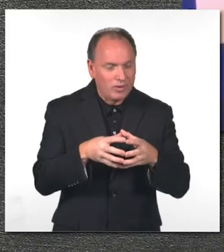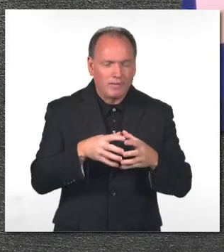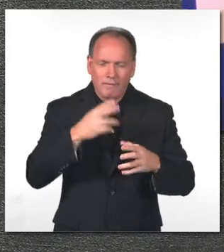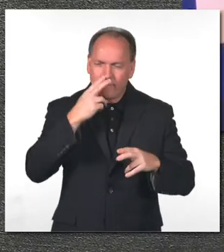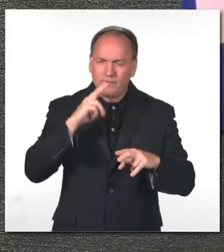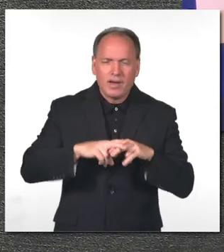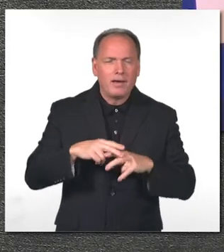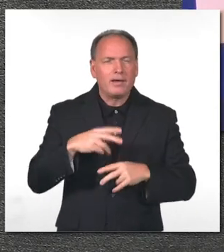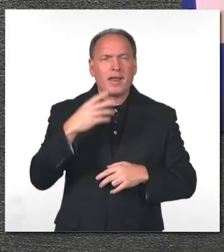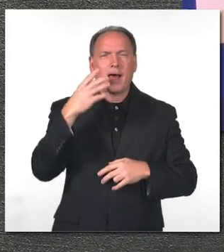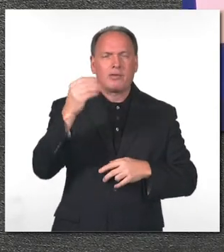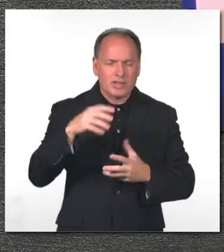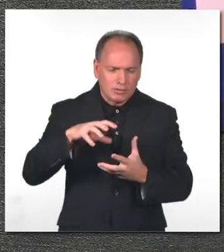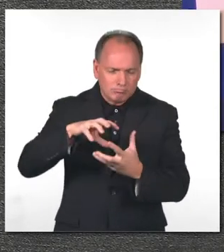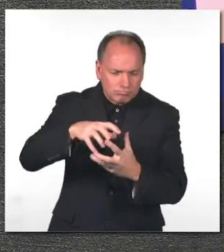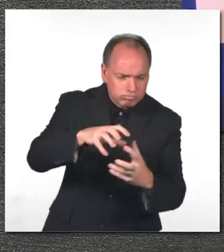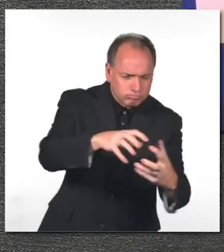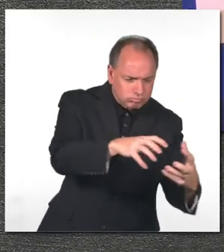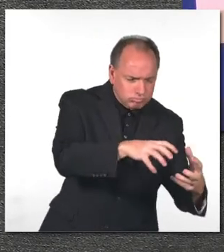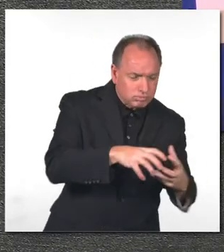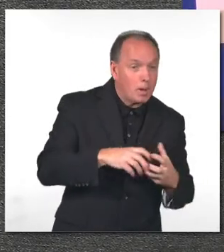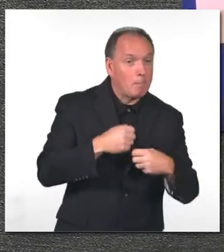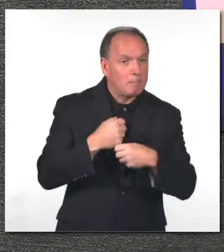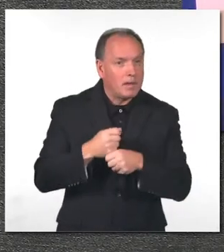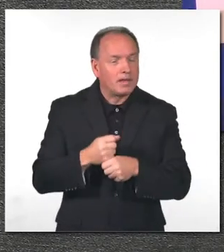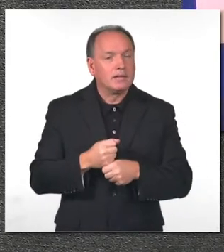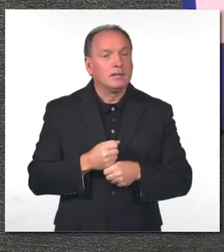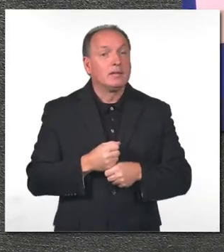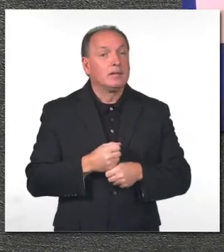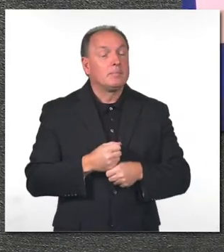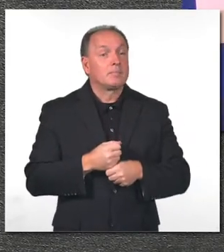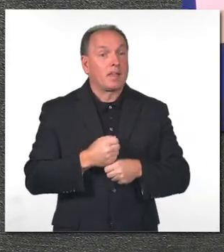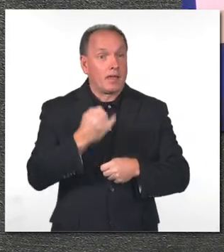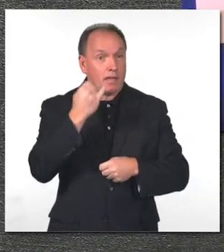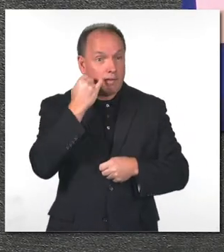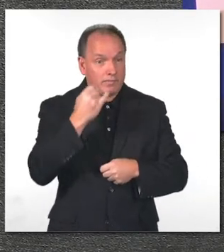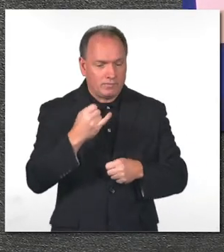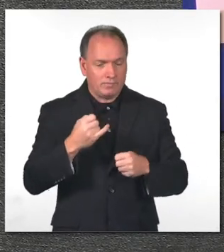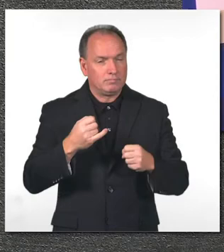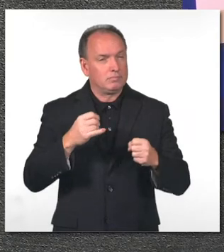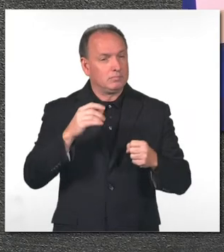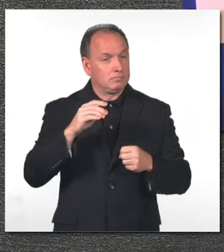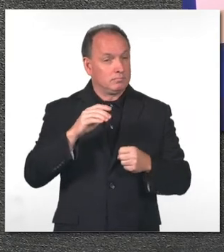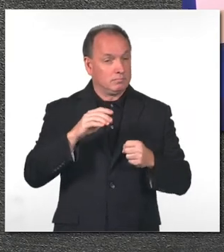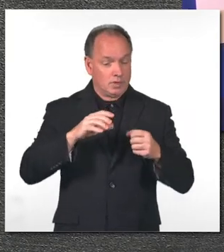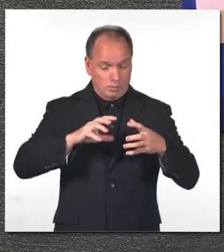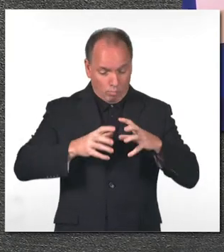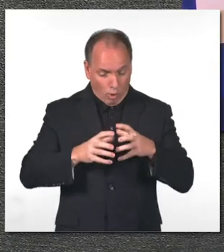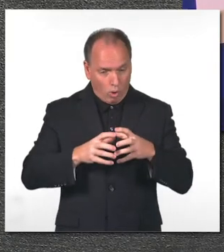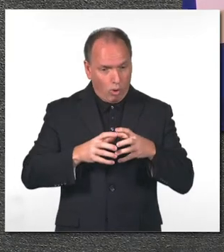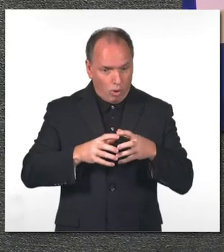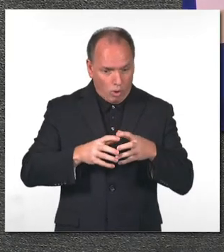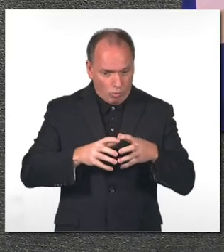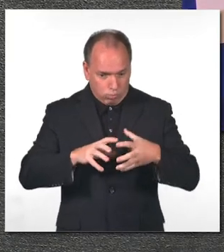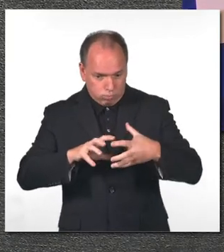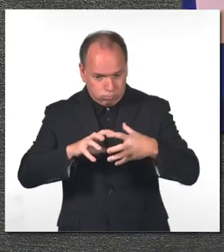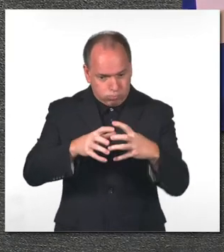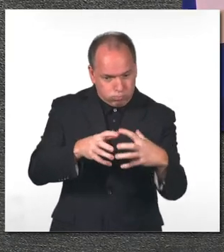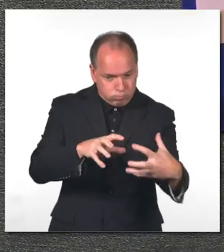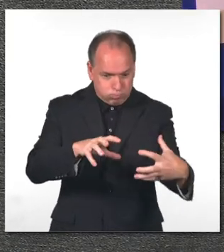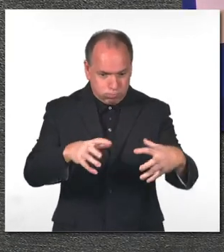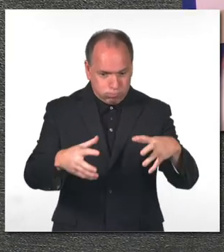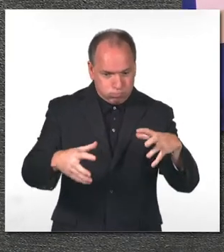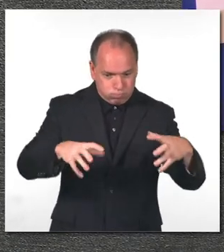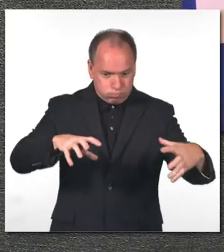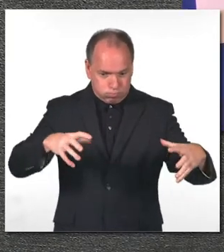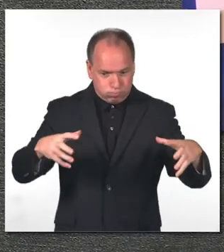to go outside and make a lot of snowballs. Now if you take that snowball and roll it on the ground and it grows bigger and bigger and